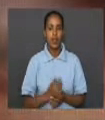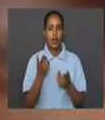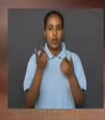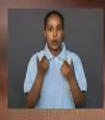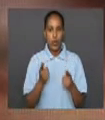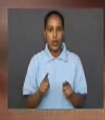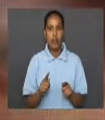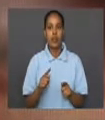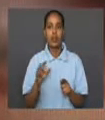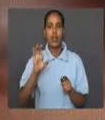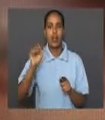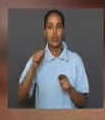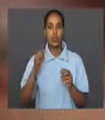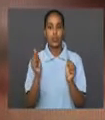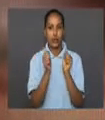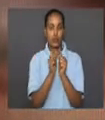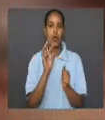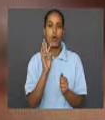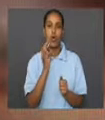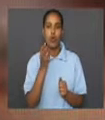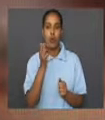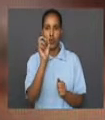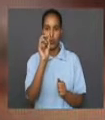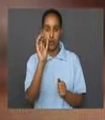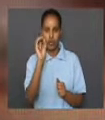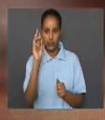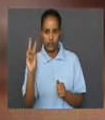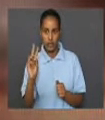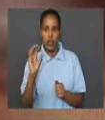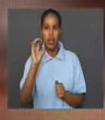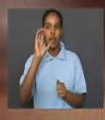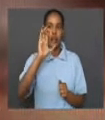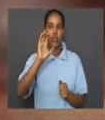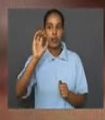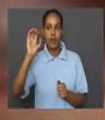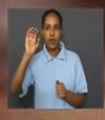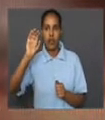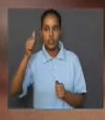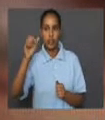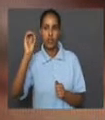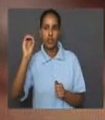When calcium reacts with oxygen, calcium oxide forms.